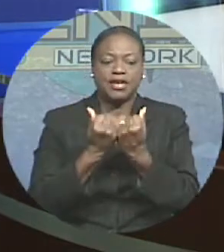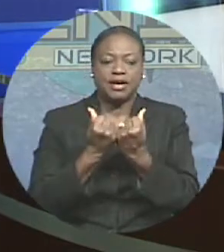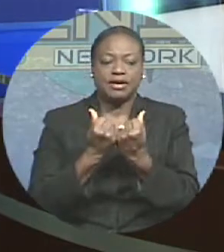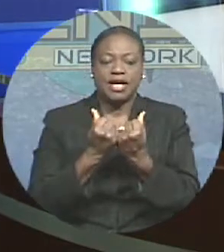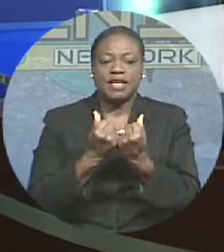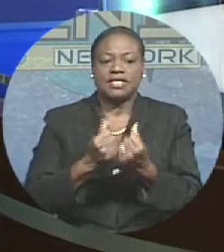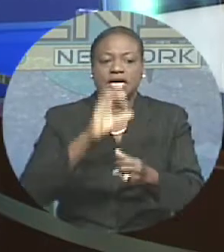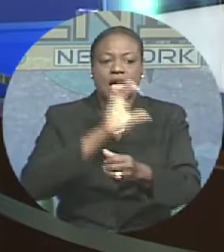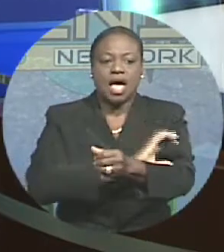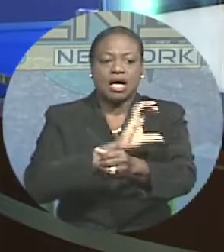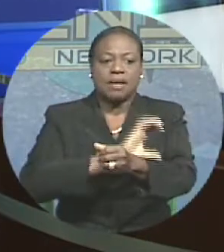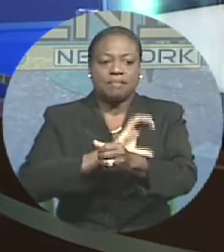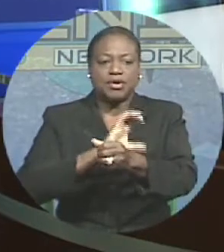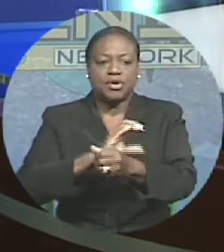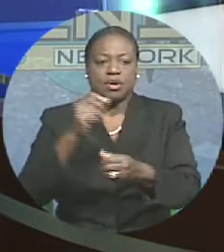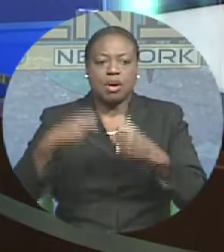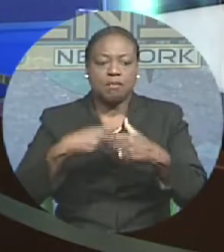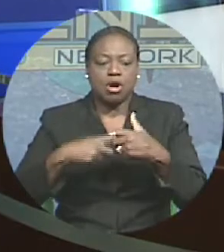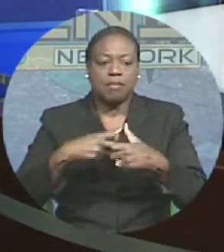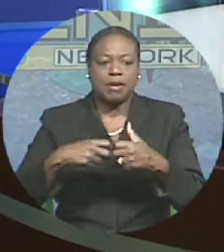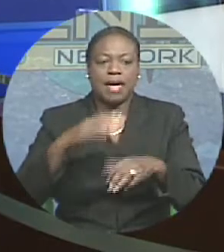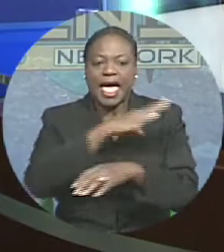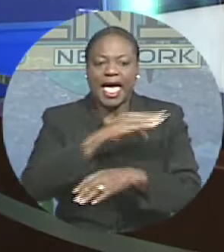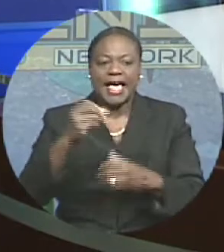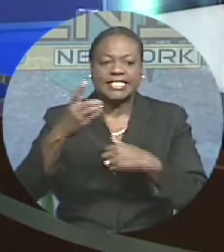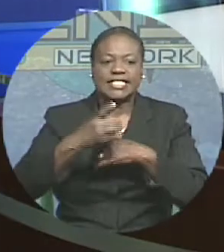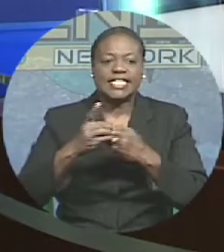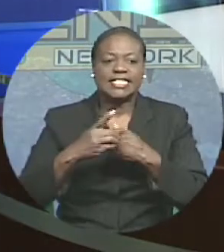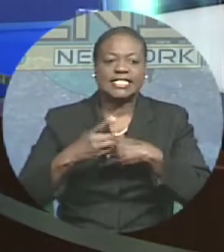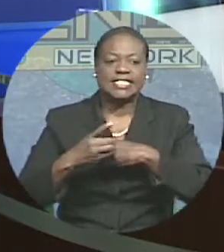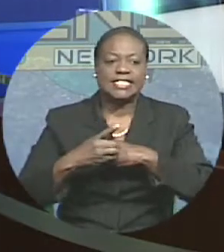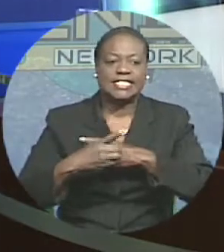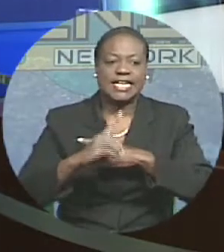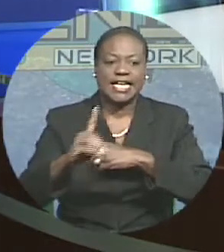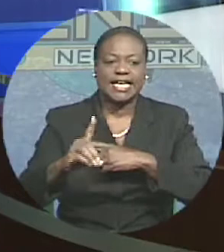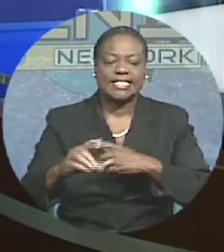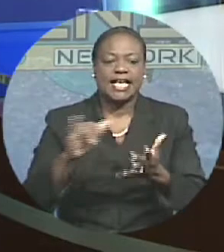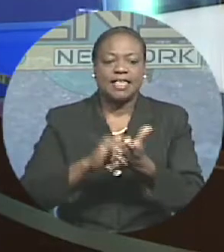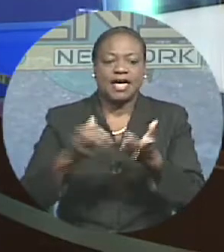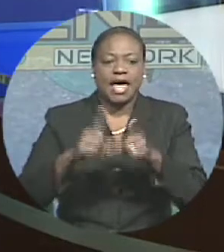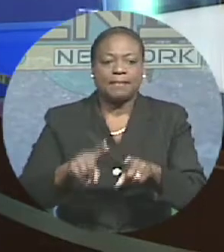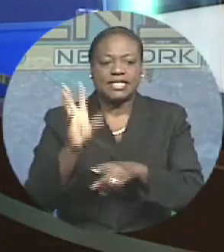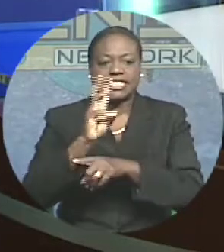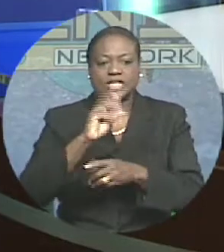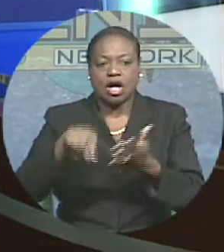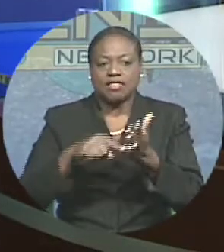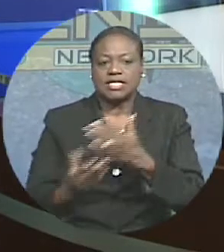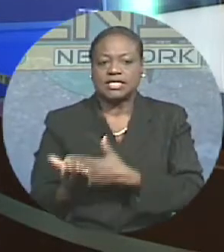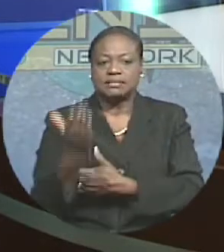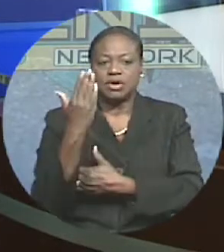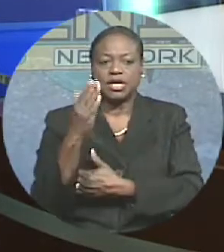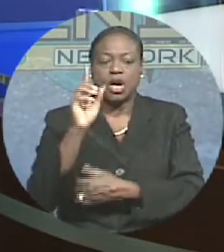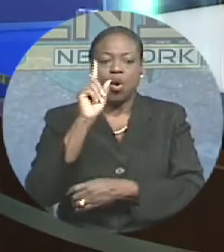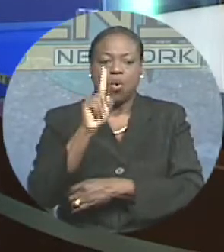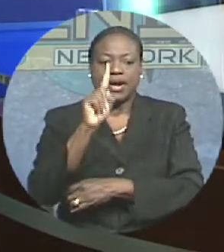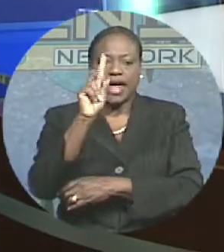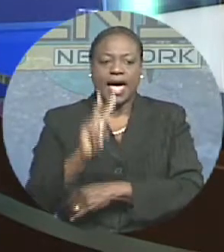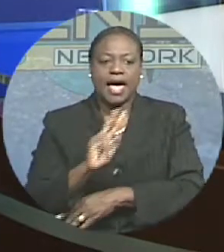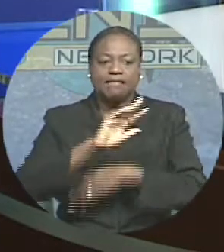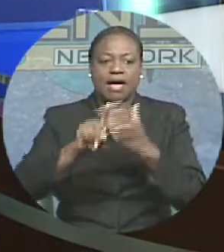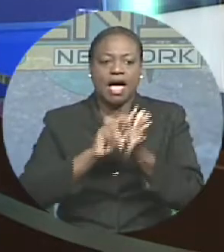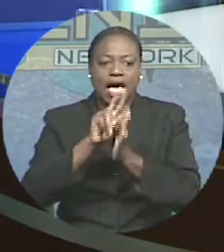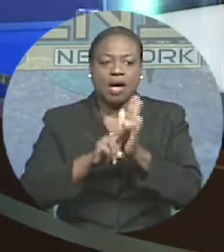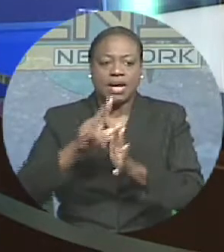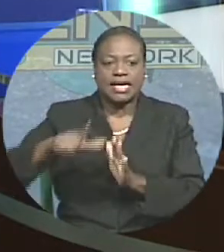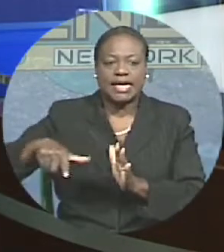computer glitch and lots of delays. That power failure took place around 6 o'clock this morning, and about an hour and a half later, supply was